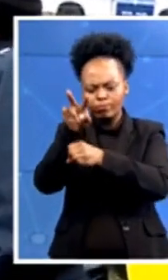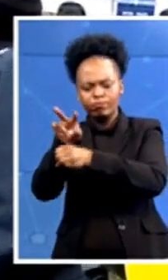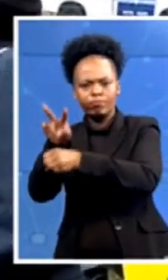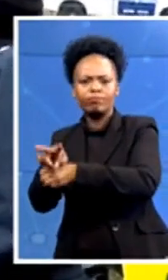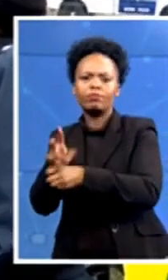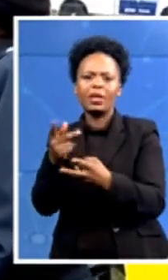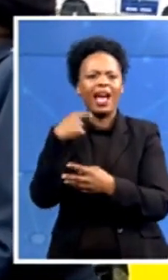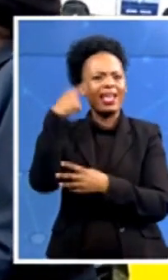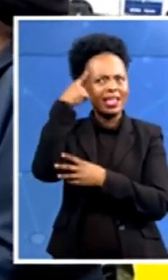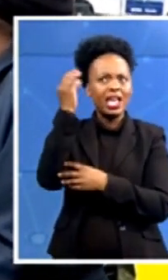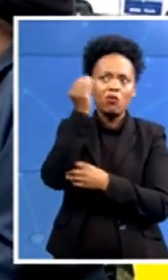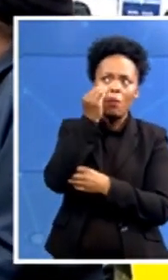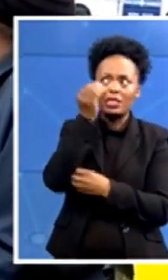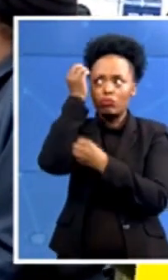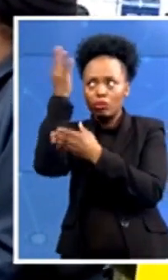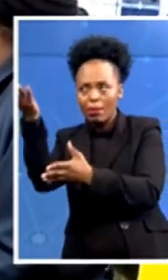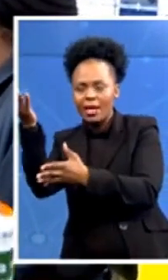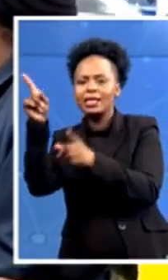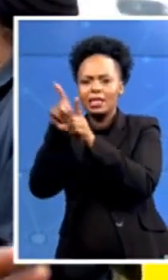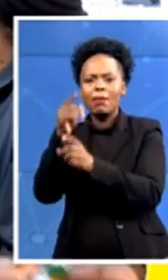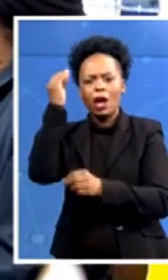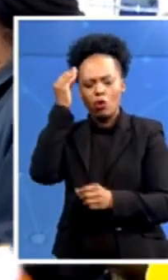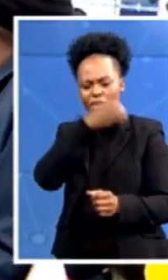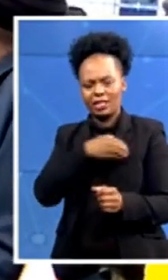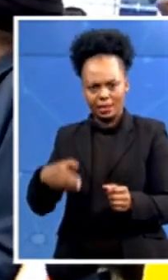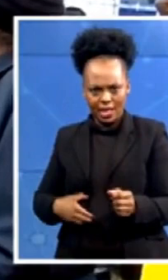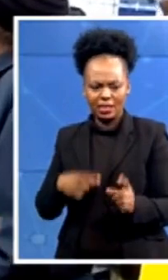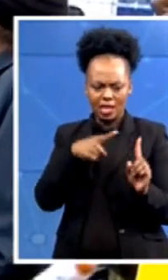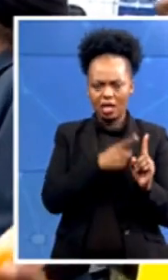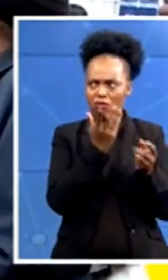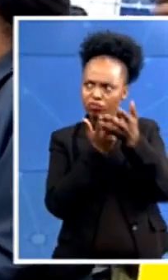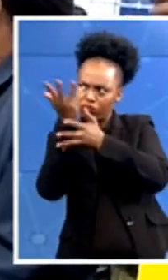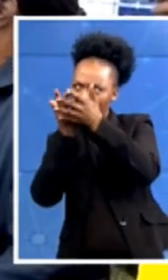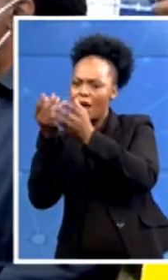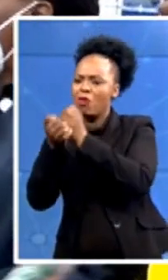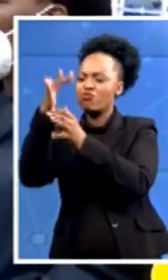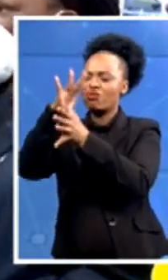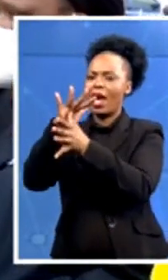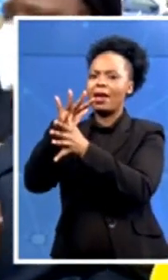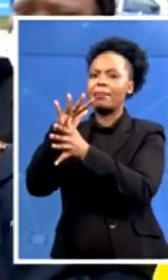is also engaged, the Prime Minister. So we need to give them all the information. We believe